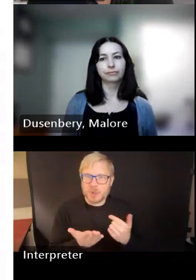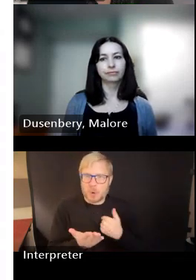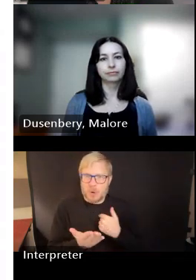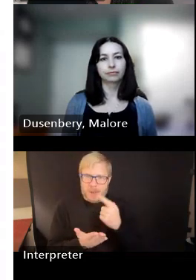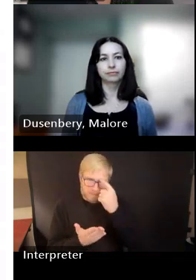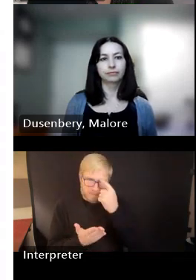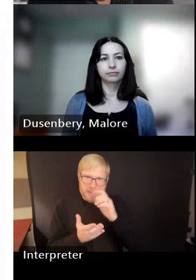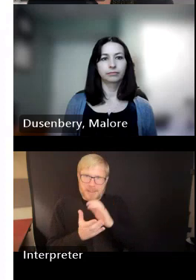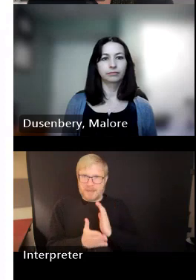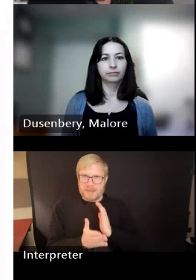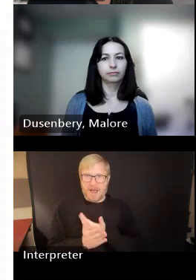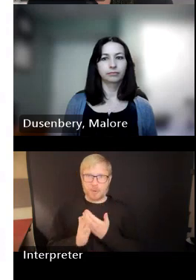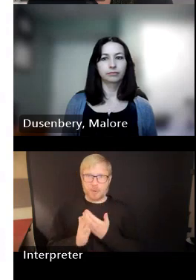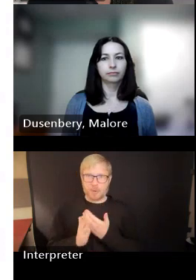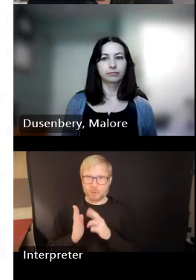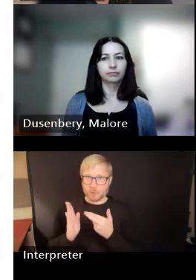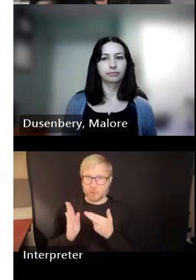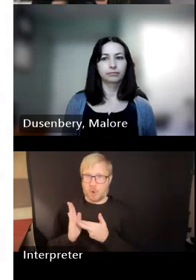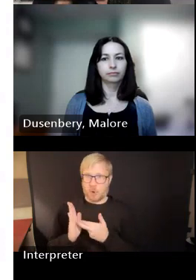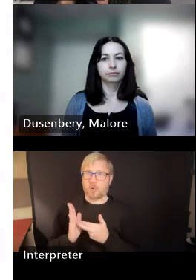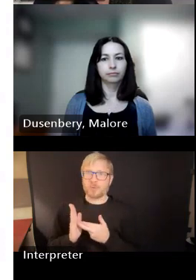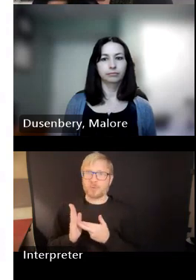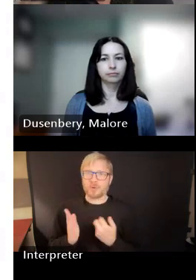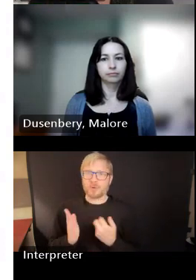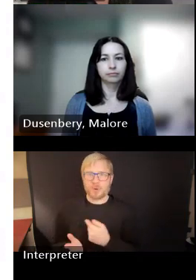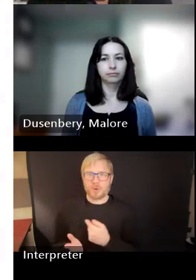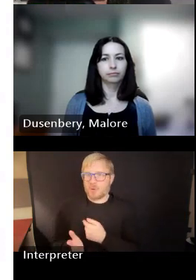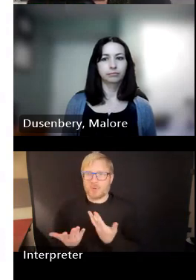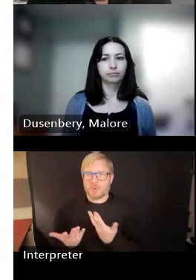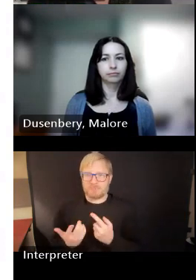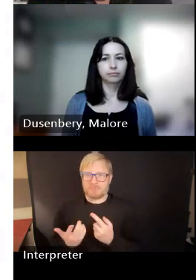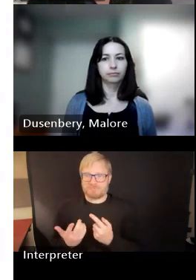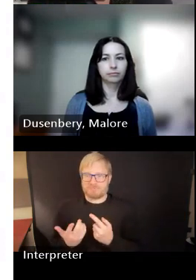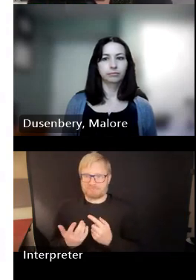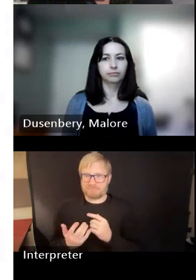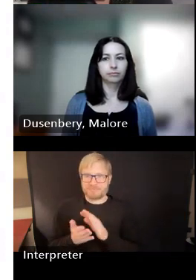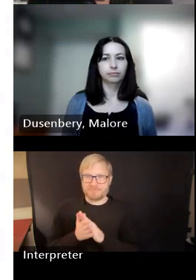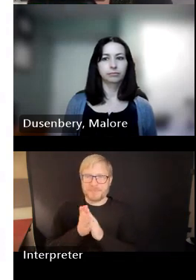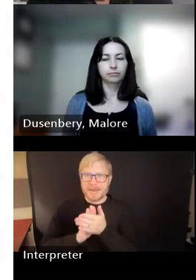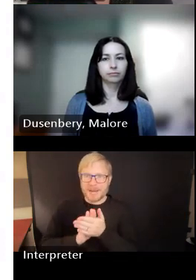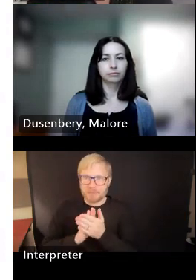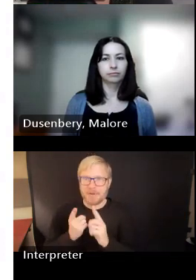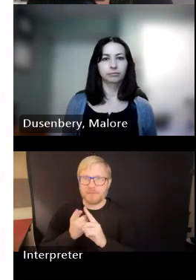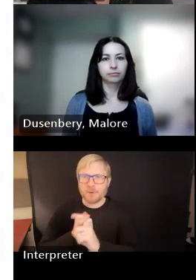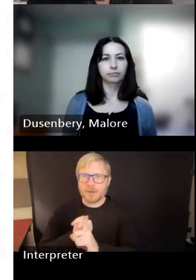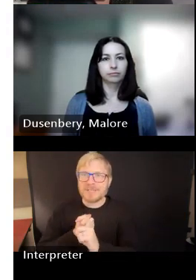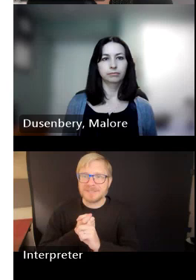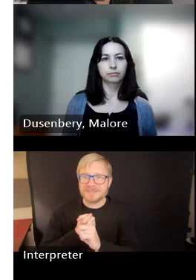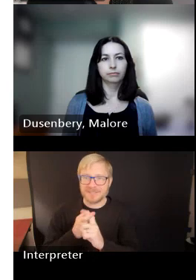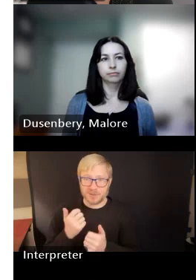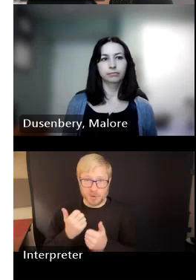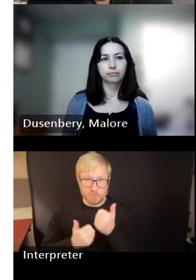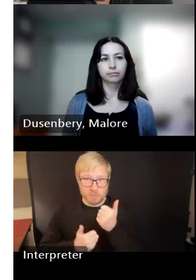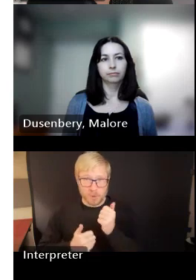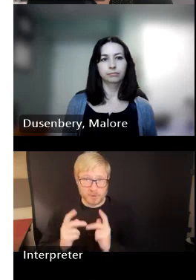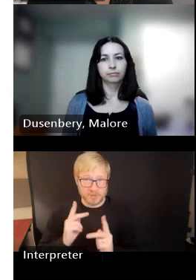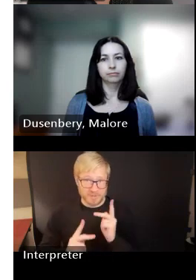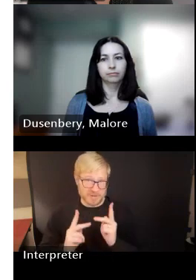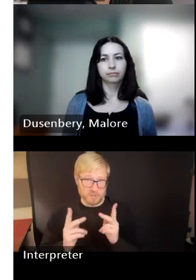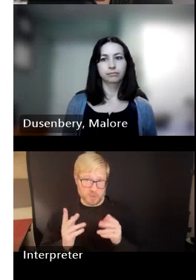role, which is friend. Like, you can't make it through this without friends, and most survivors by the time they're at this point have lost their